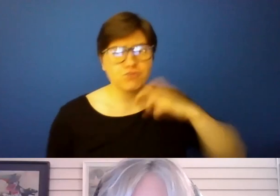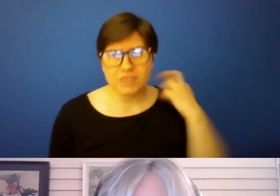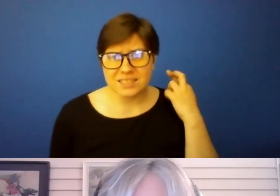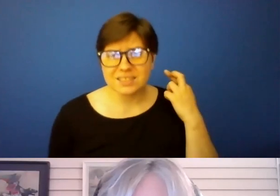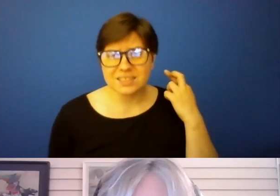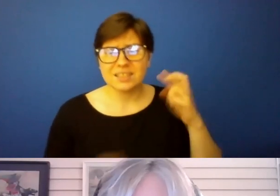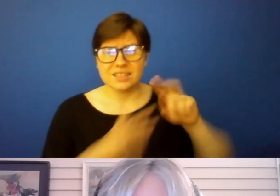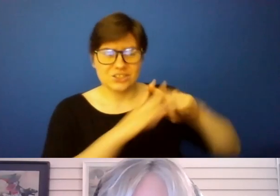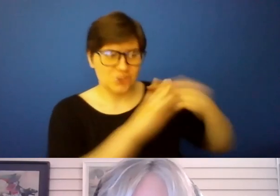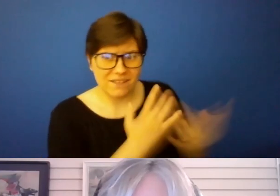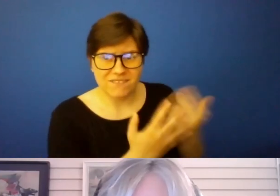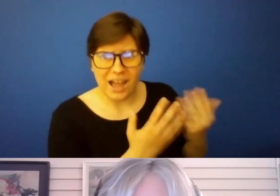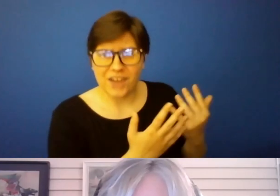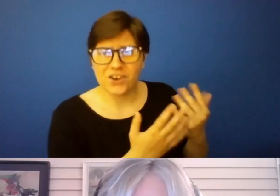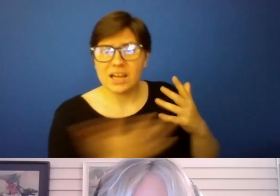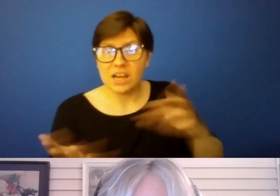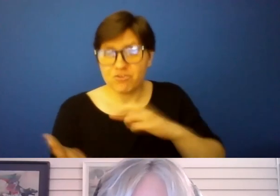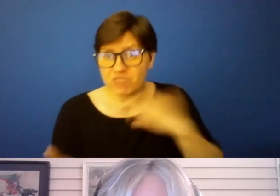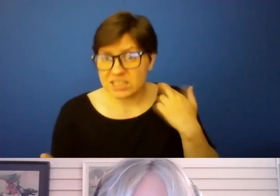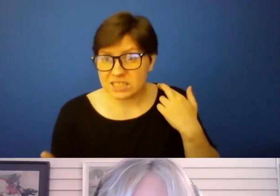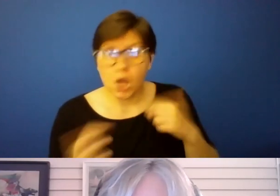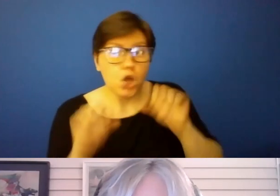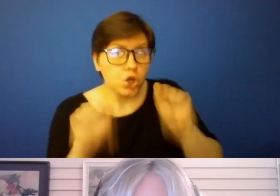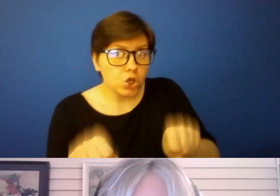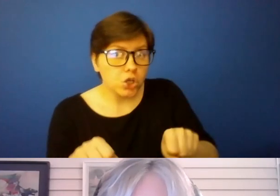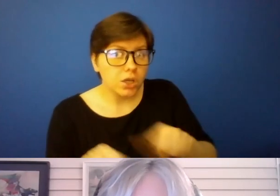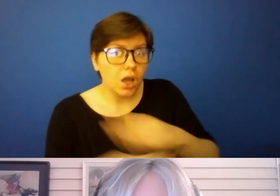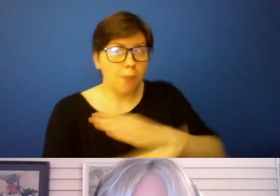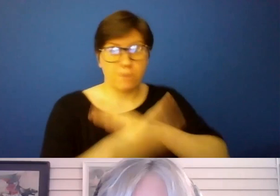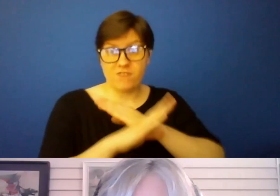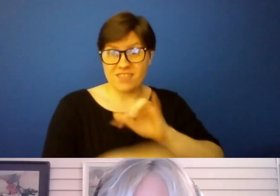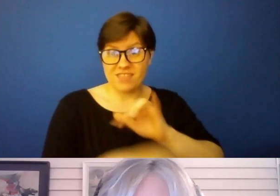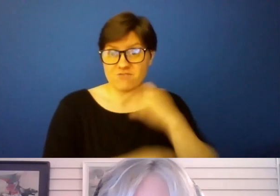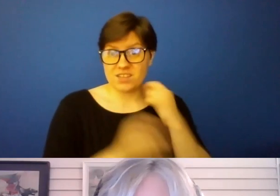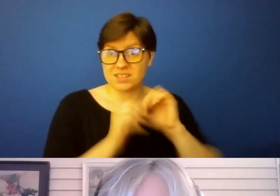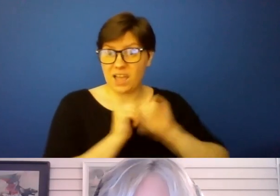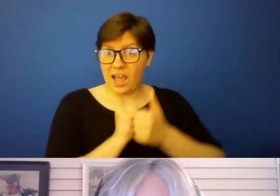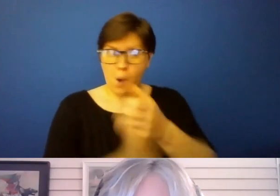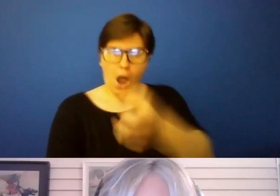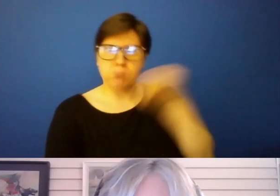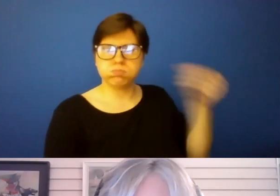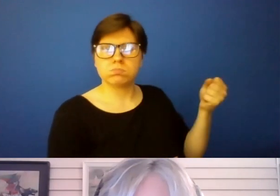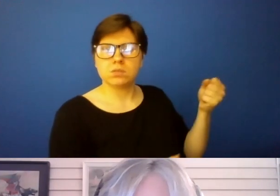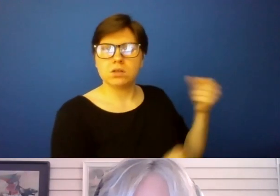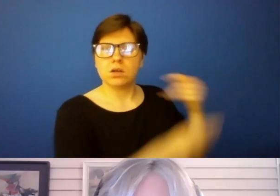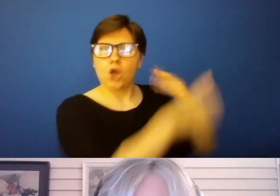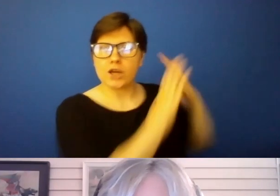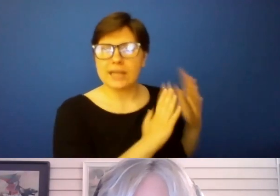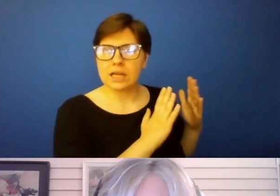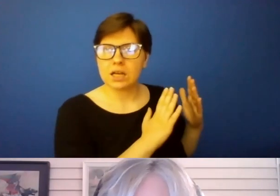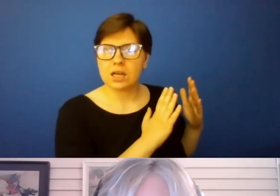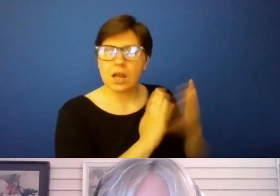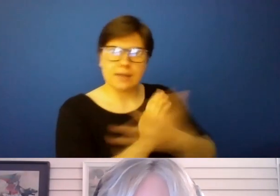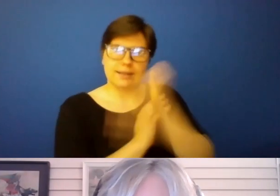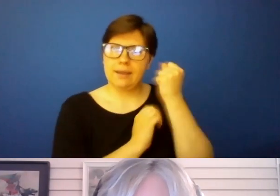starting a fire in the kitchen, right? We could prevent those risks by putting her under guardianship and taking away her liberty.